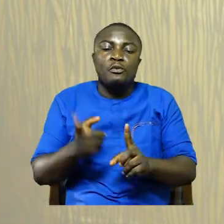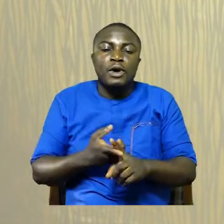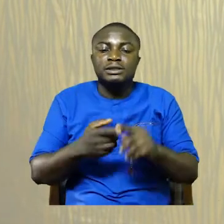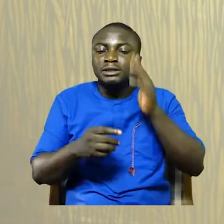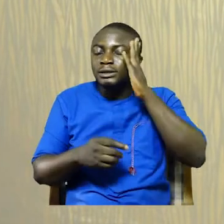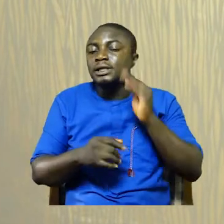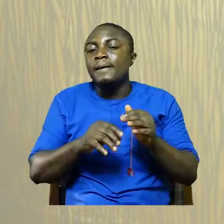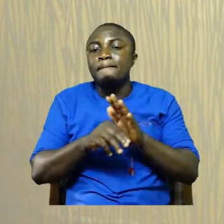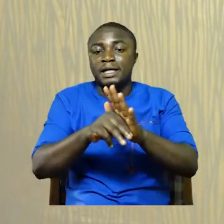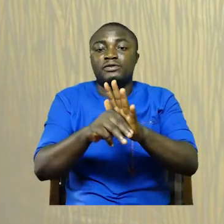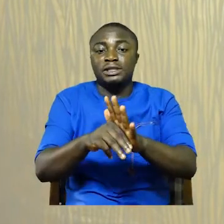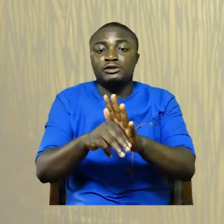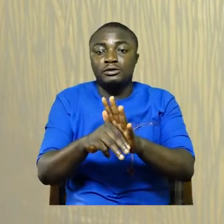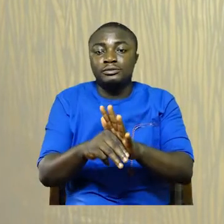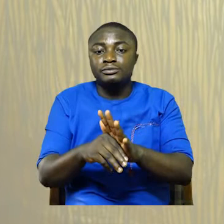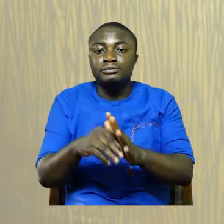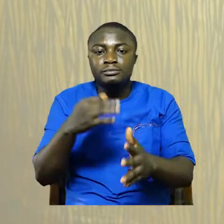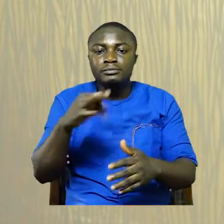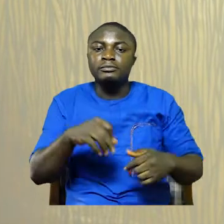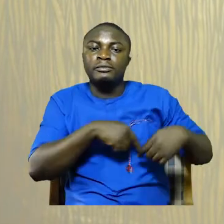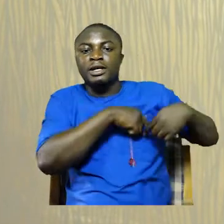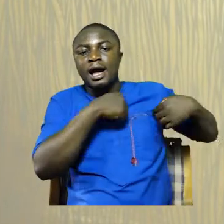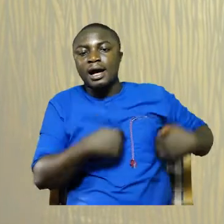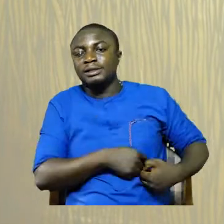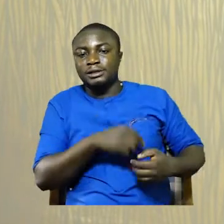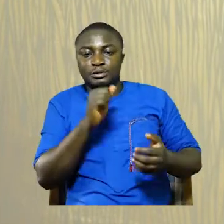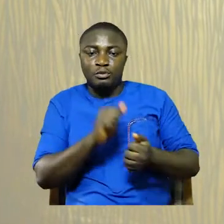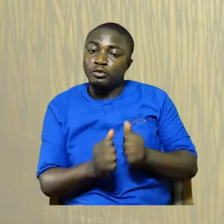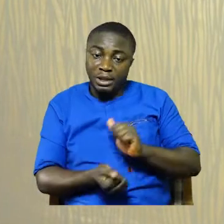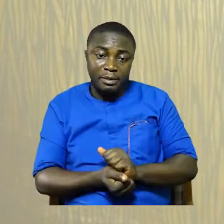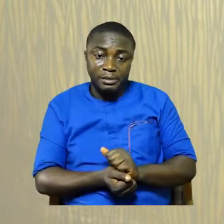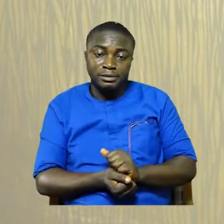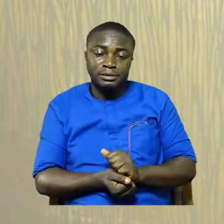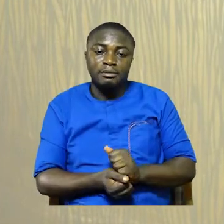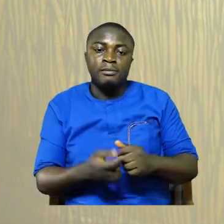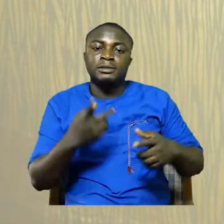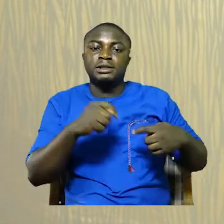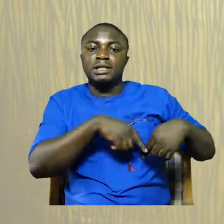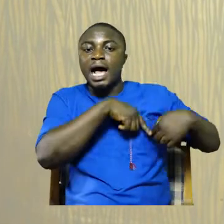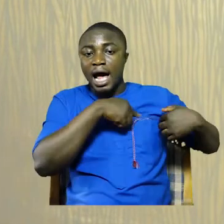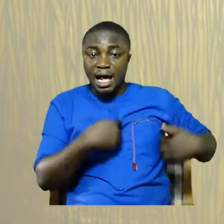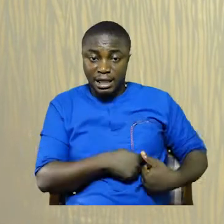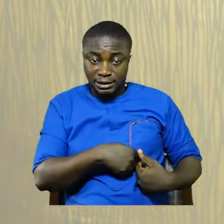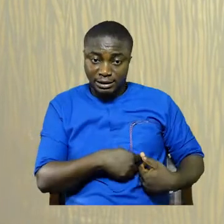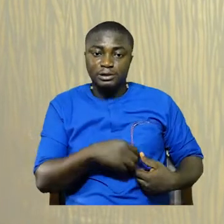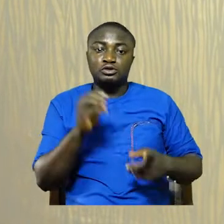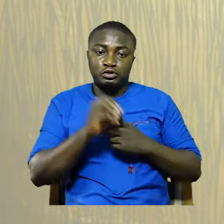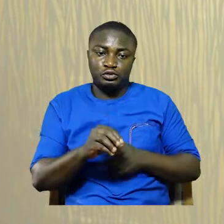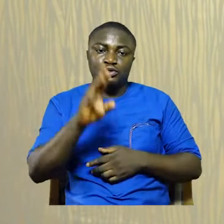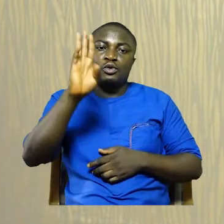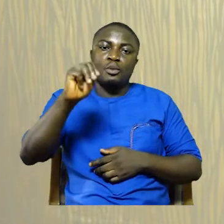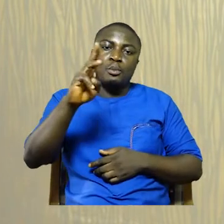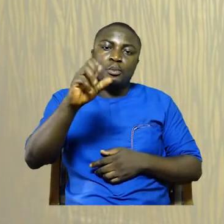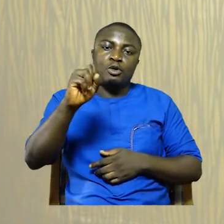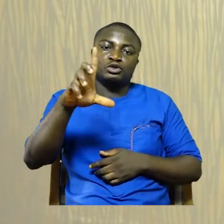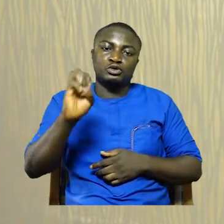there's a manifestation of heart problem. Because like I said, the heart muscle helps to pump the heart.